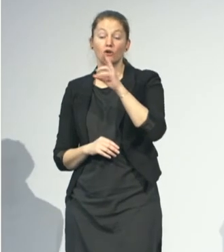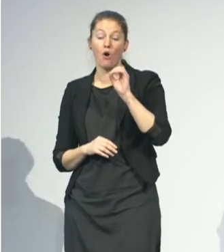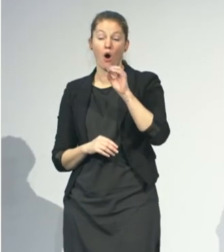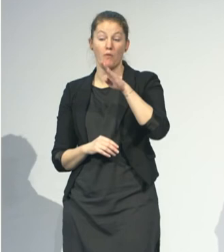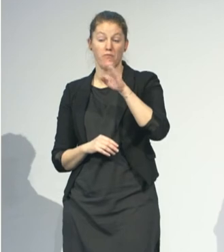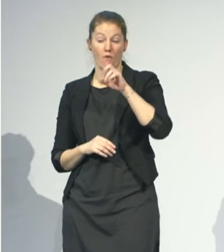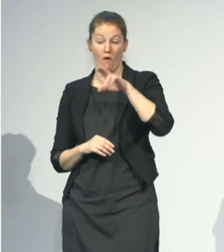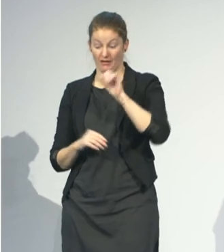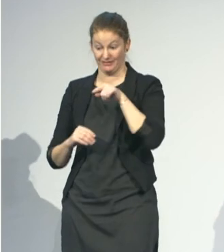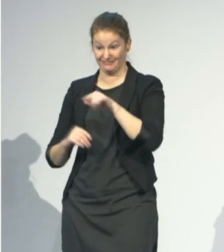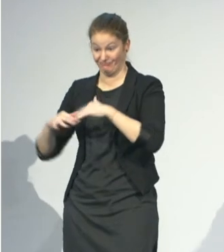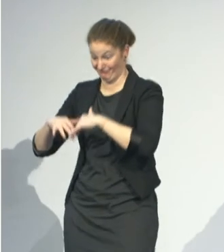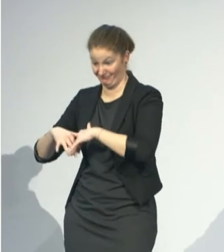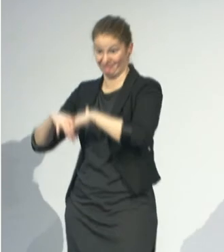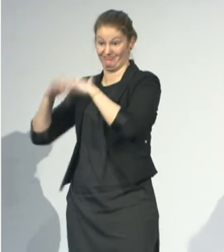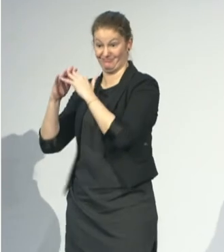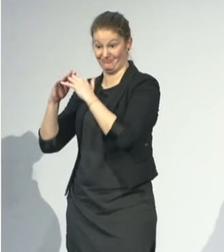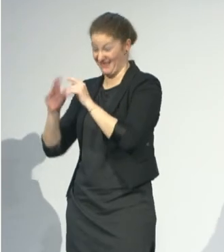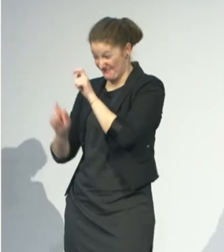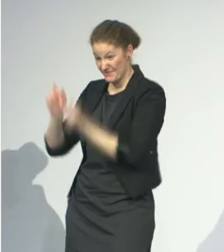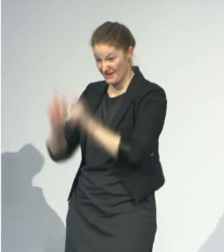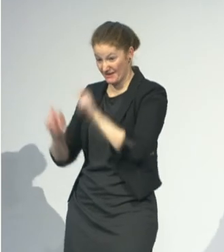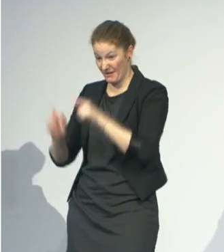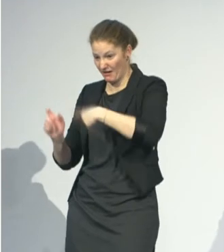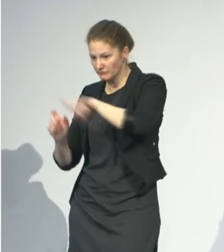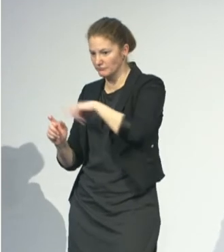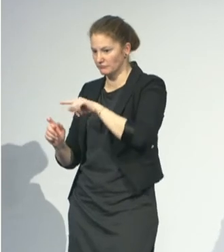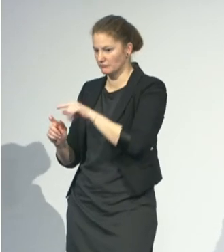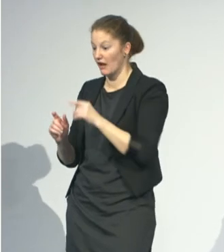higher report of quality of life and